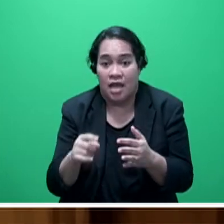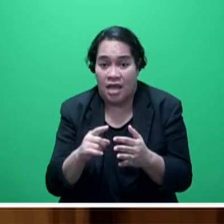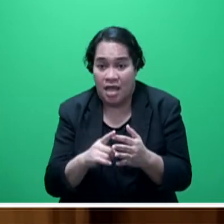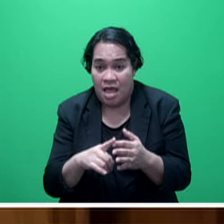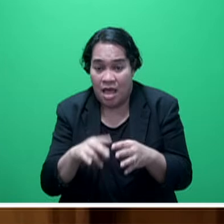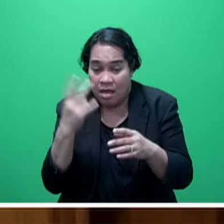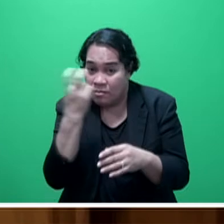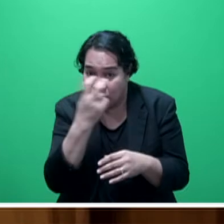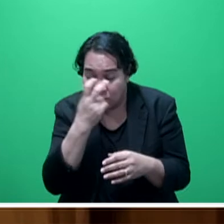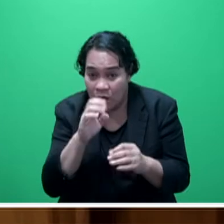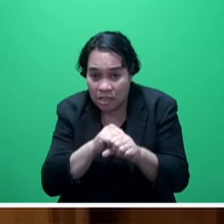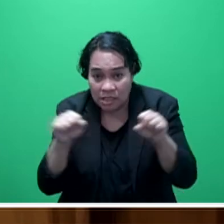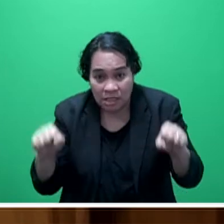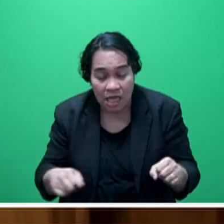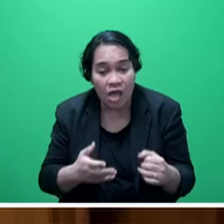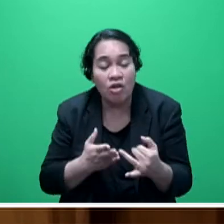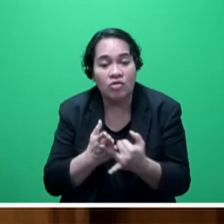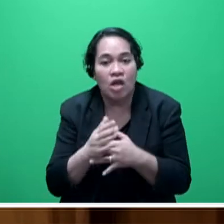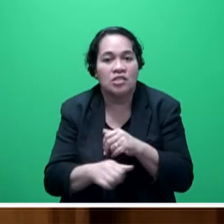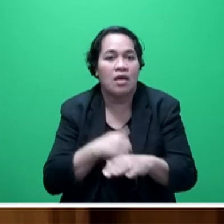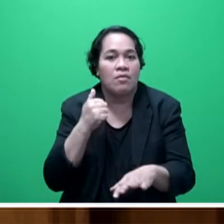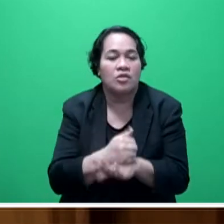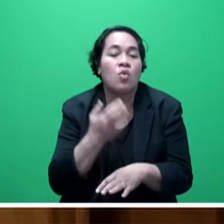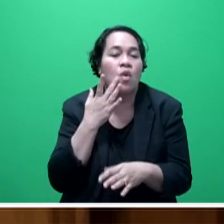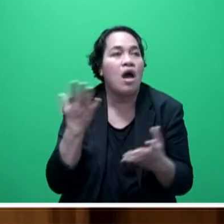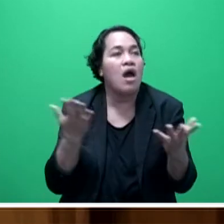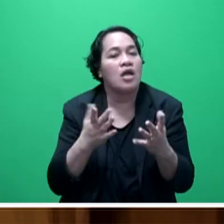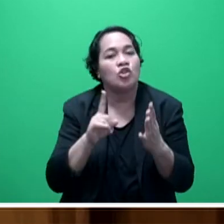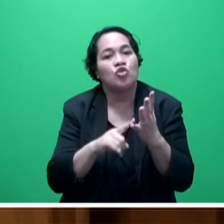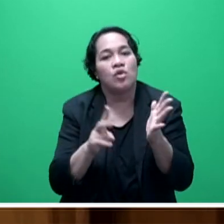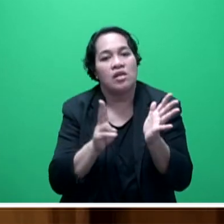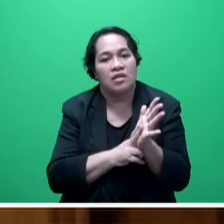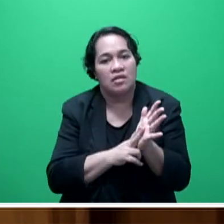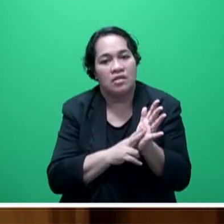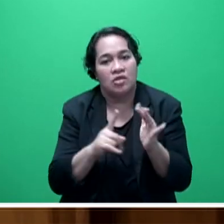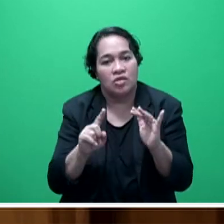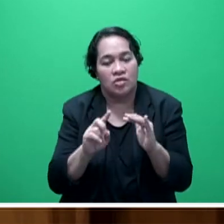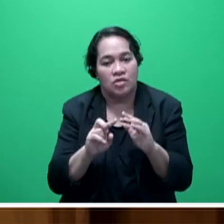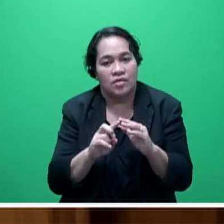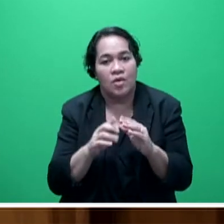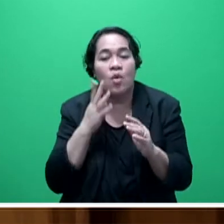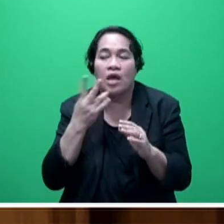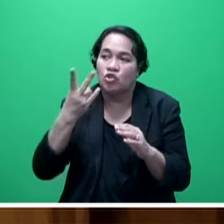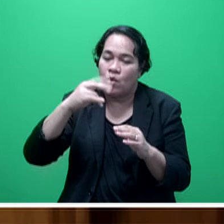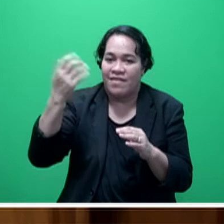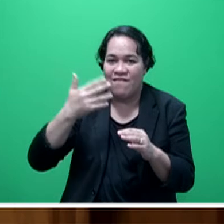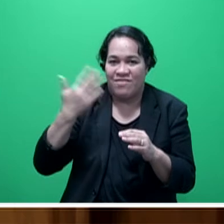initially established through the assistance from the United Nations Food and Agriculture Organization since